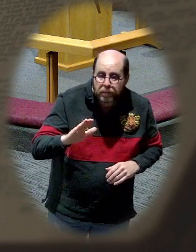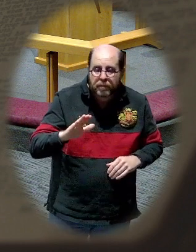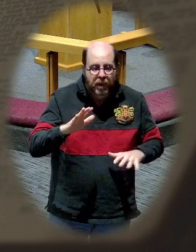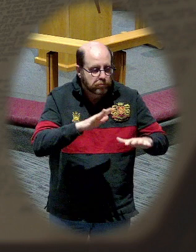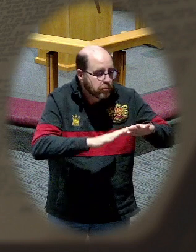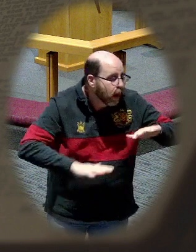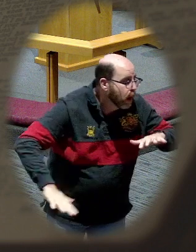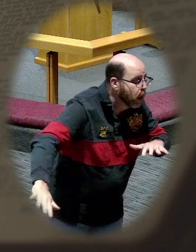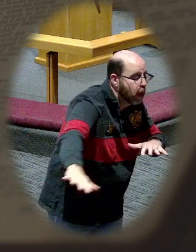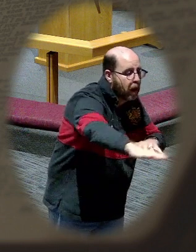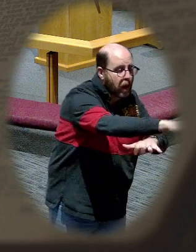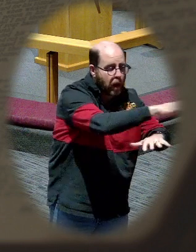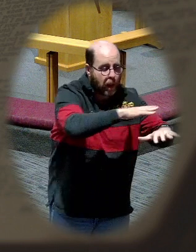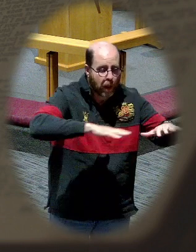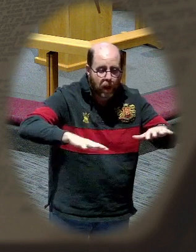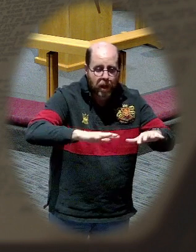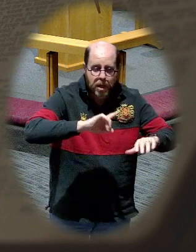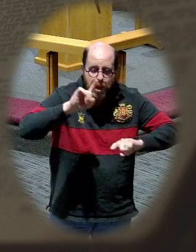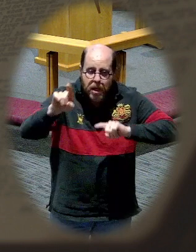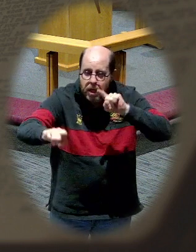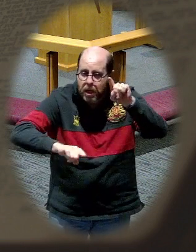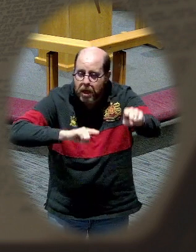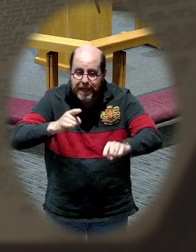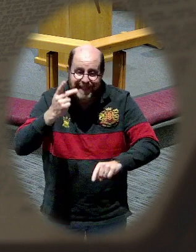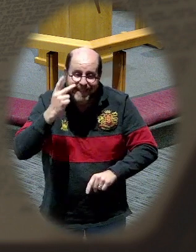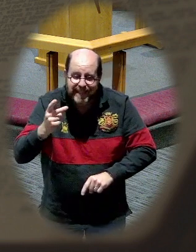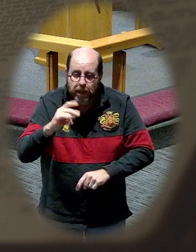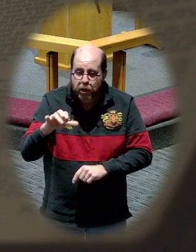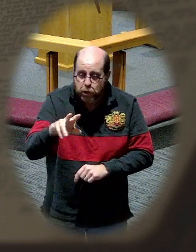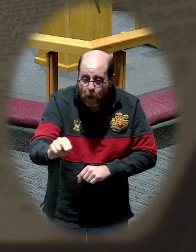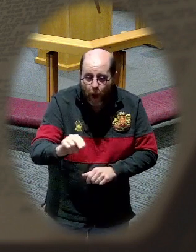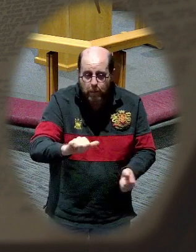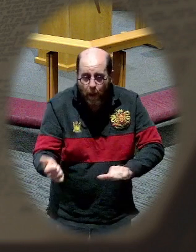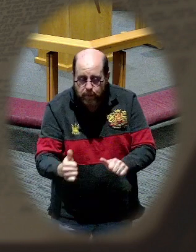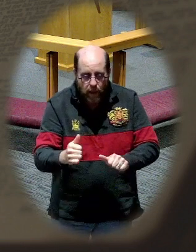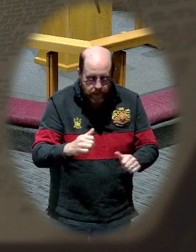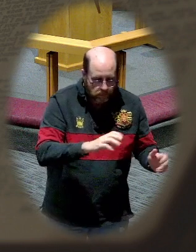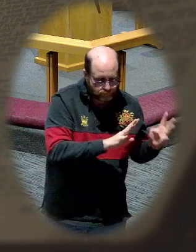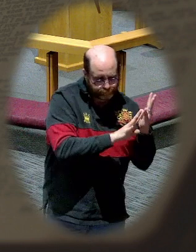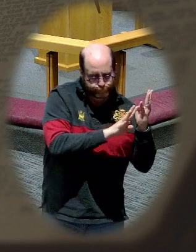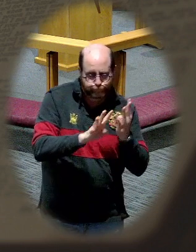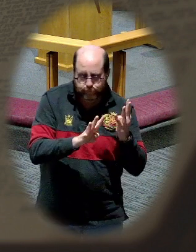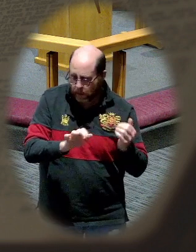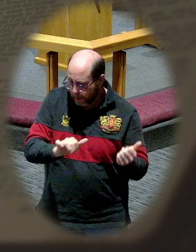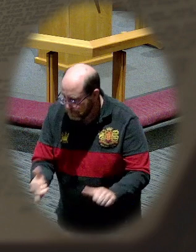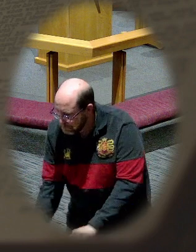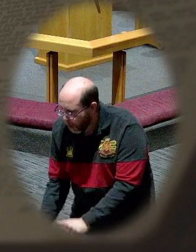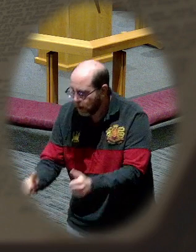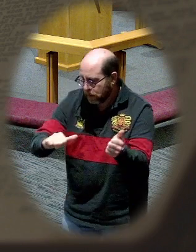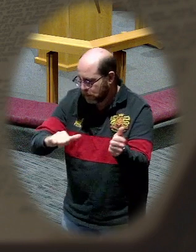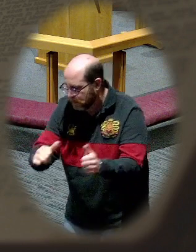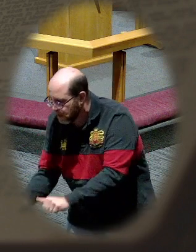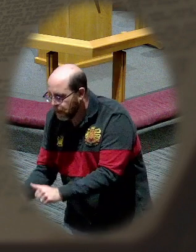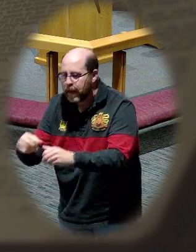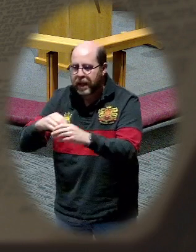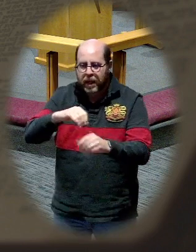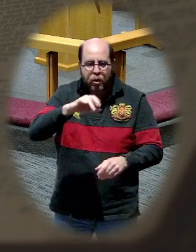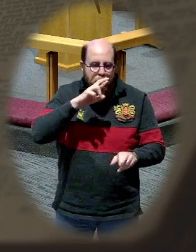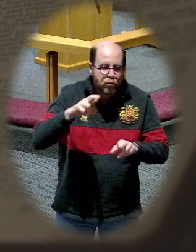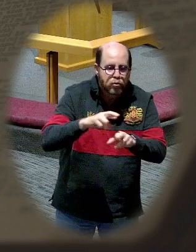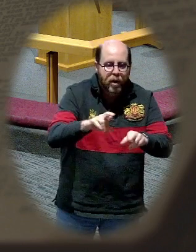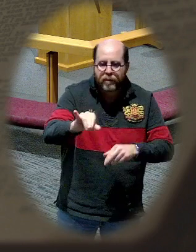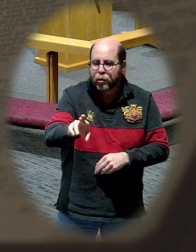region about the Jordan were going out to him, and they were baptized by him in the river Jordan, confessing their